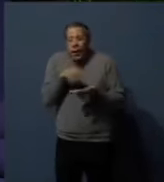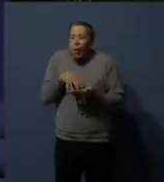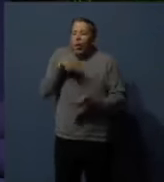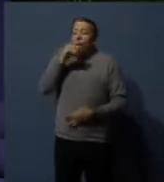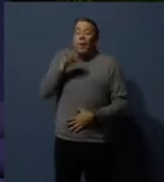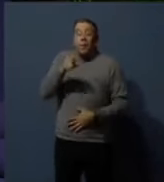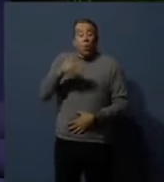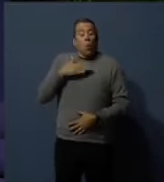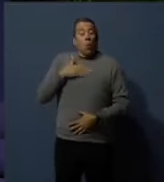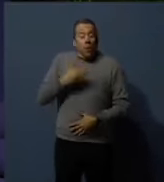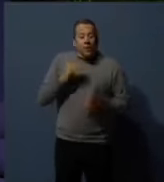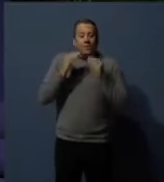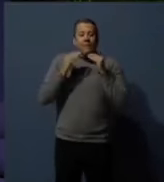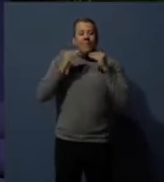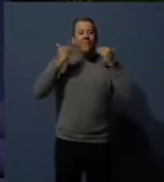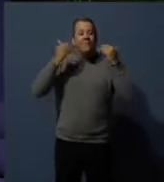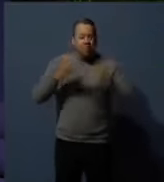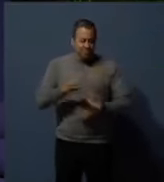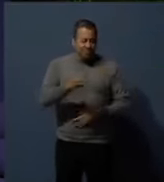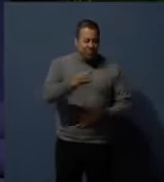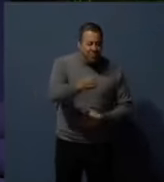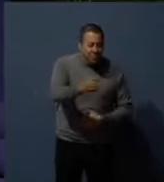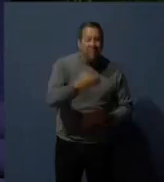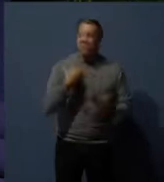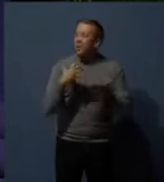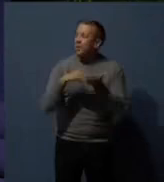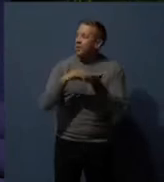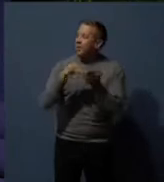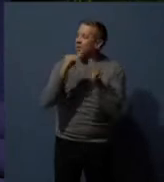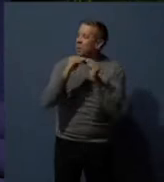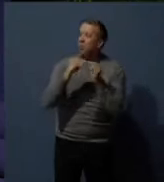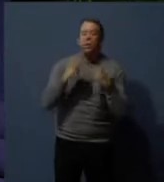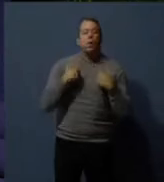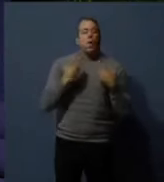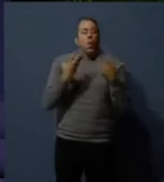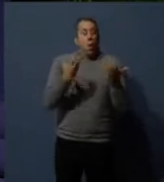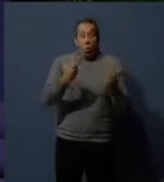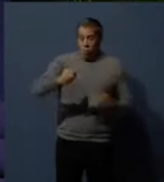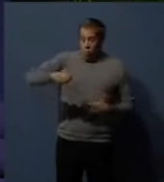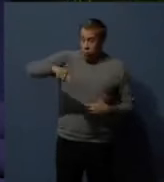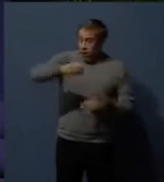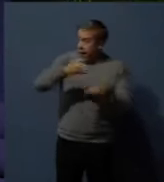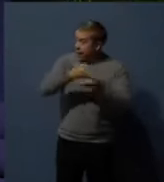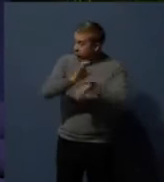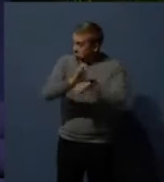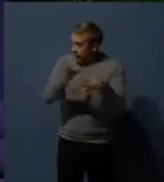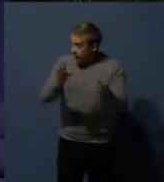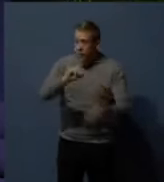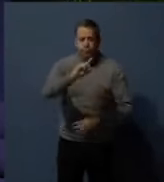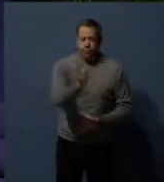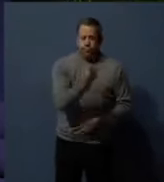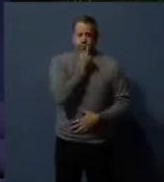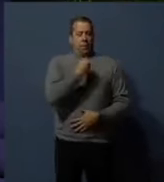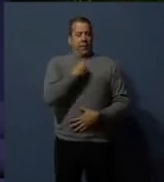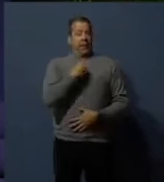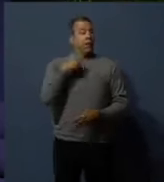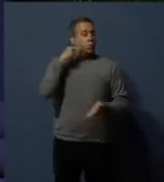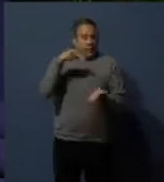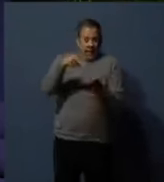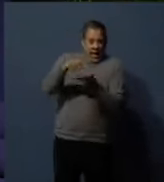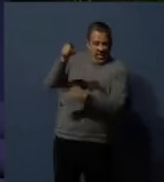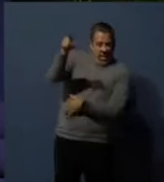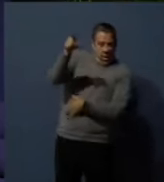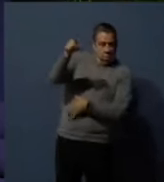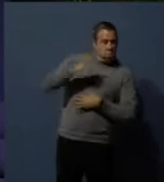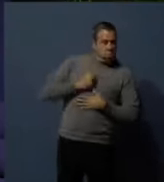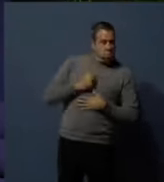have those three simple things, here's what I want you to do. I want you to come see me in the lobby after church. I'll be standing in the lobby.